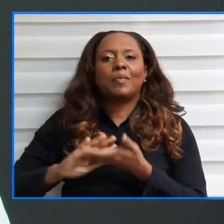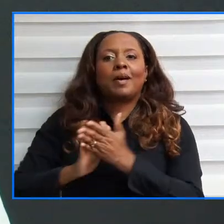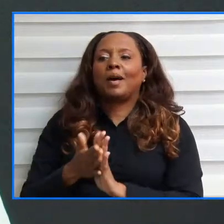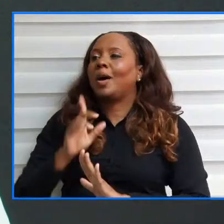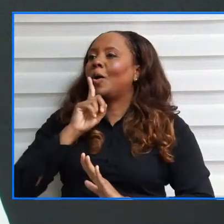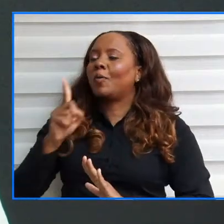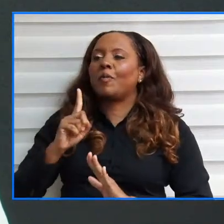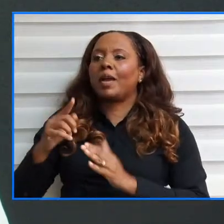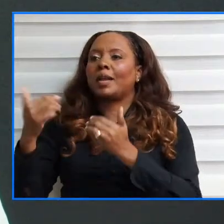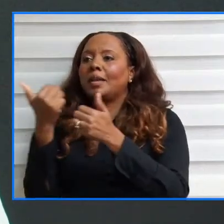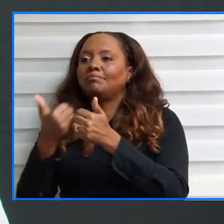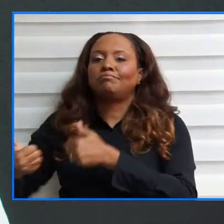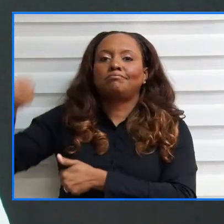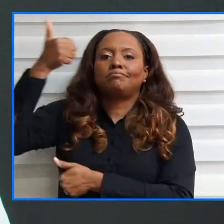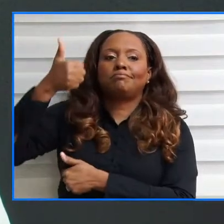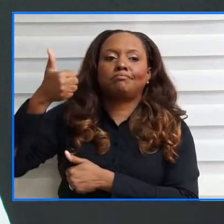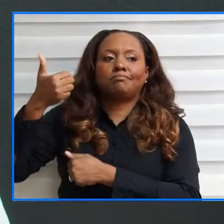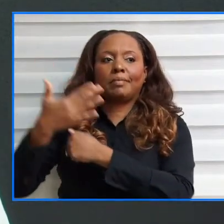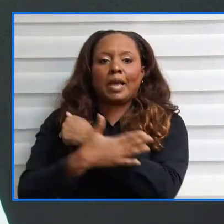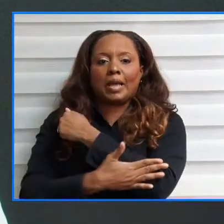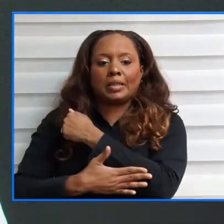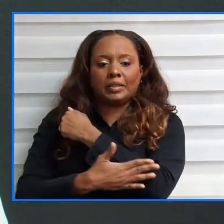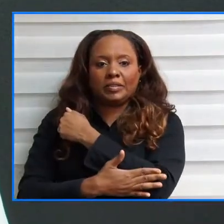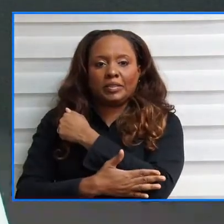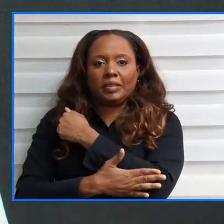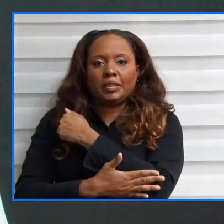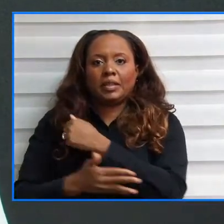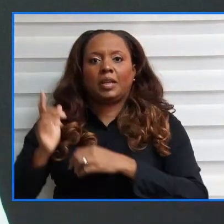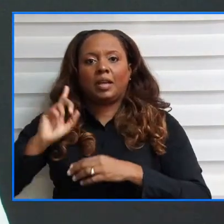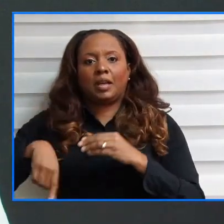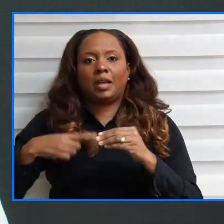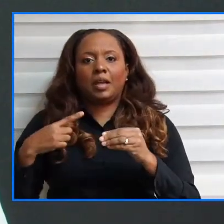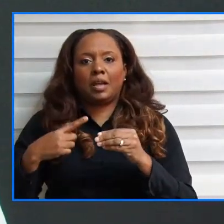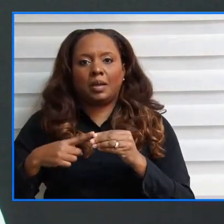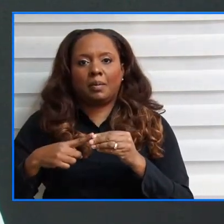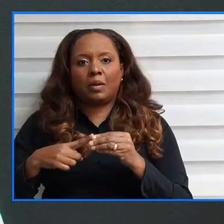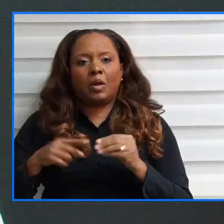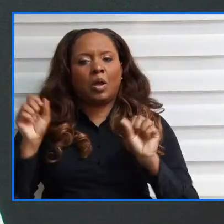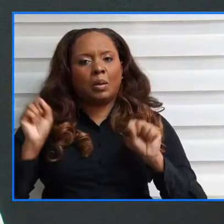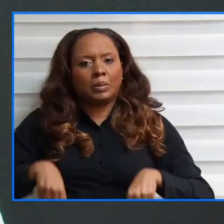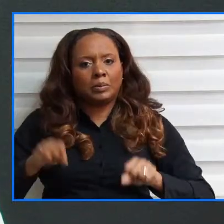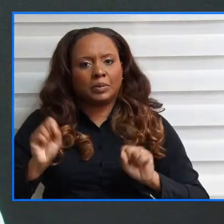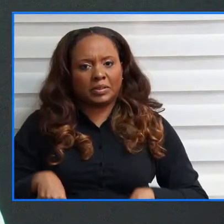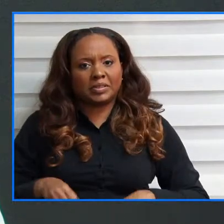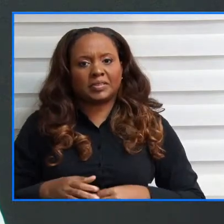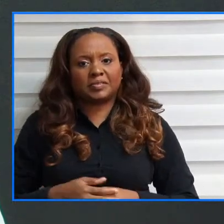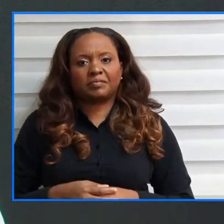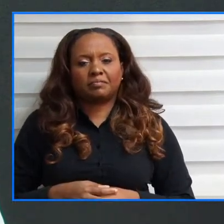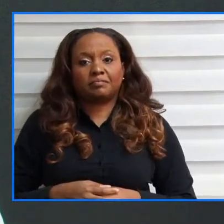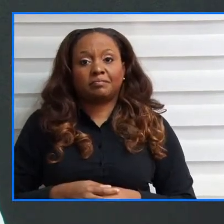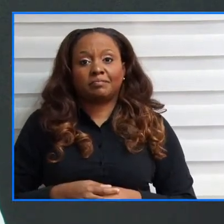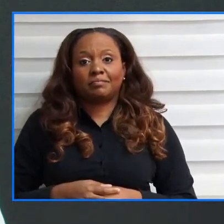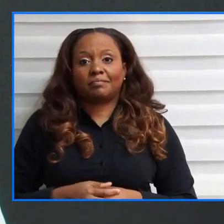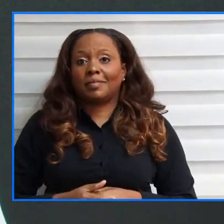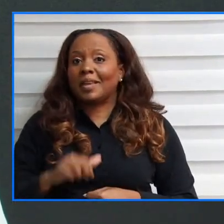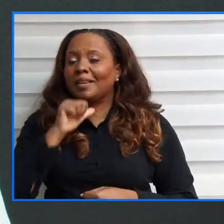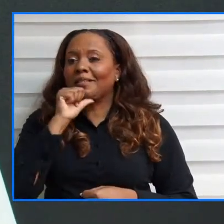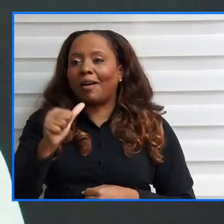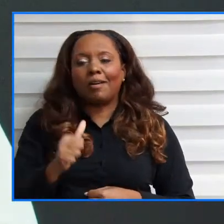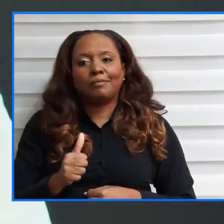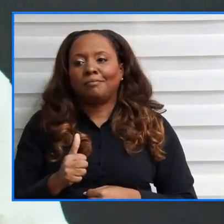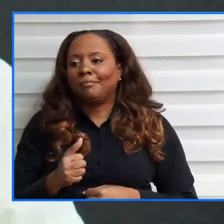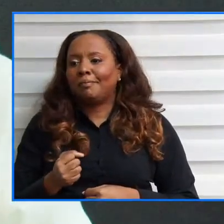with respect to what is possible in the development area. It is by no accident that you co-chair